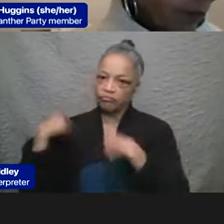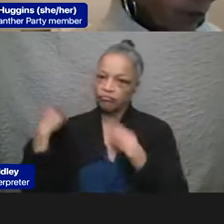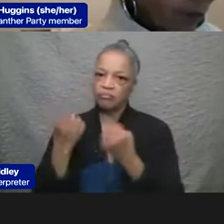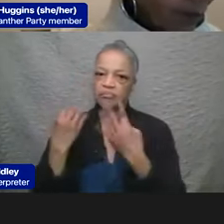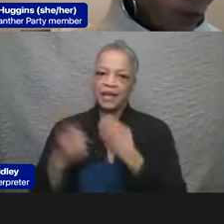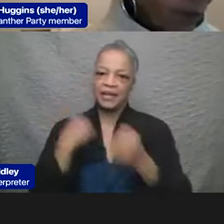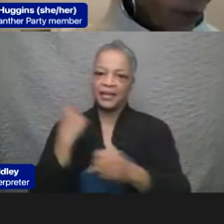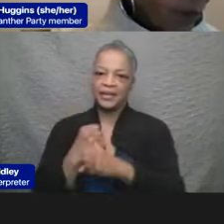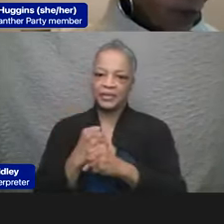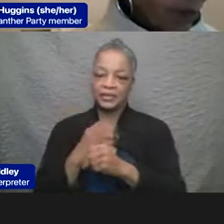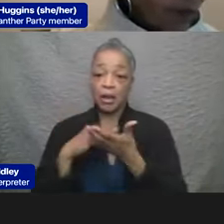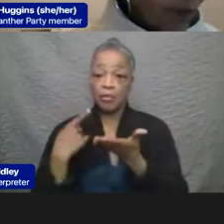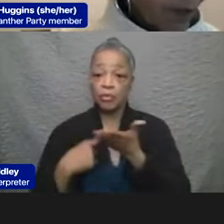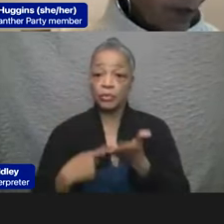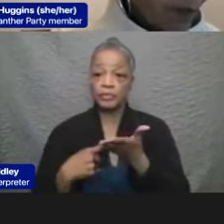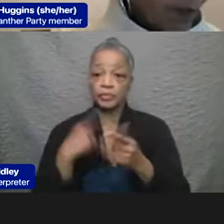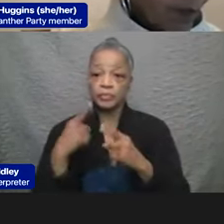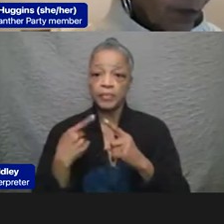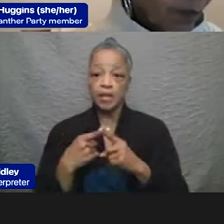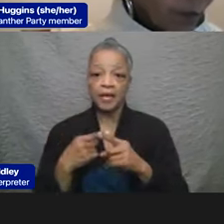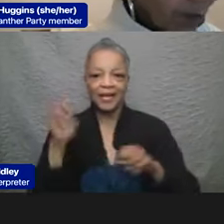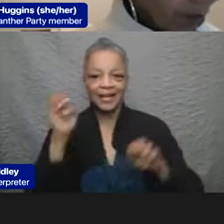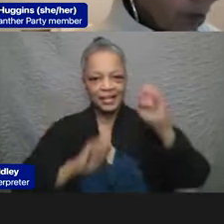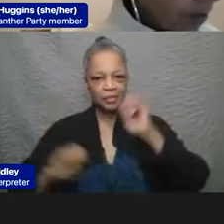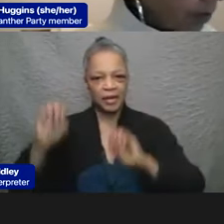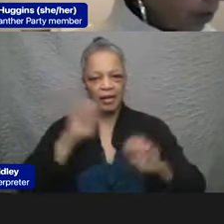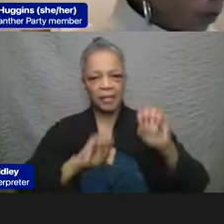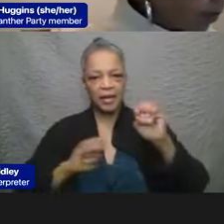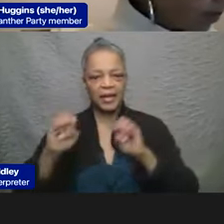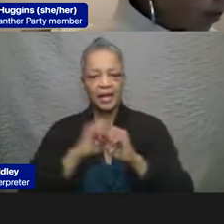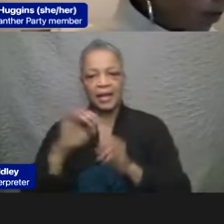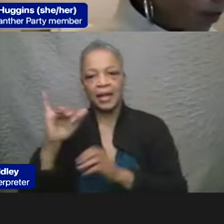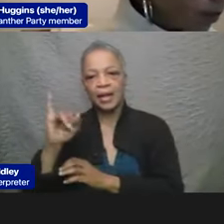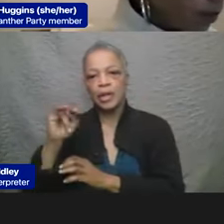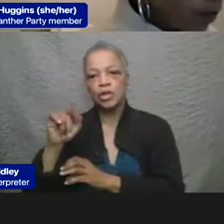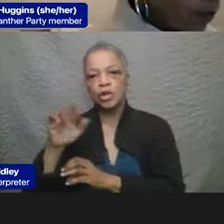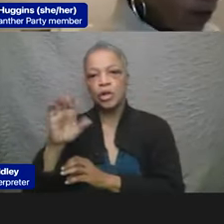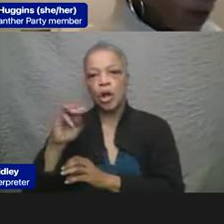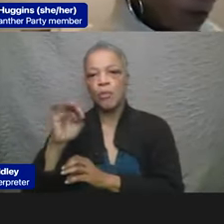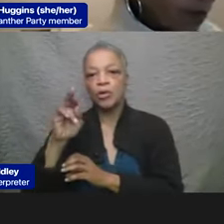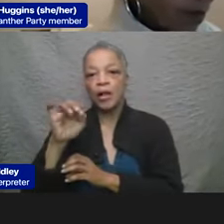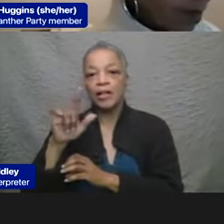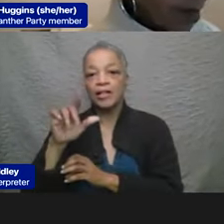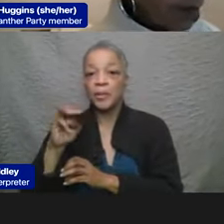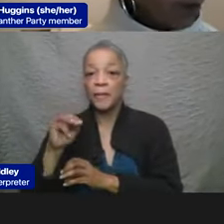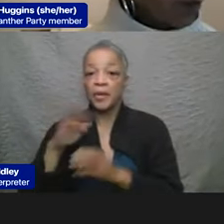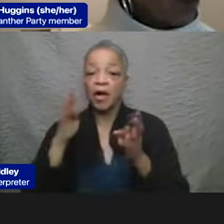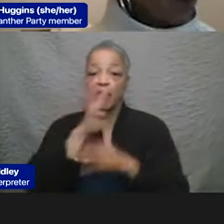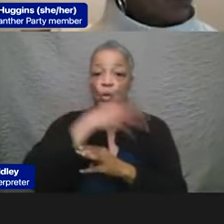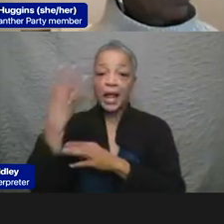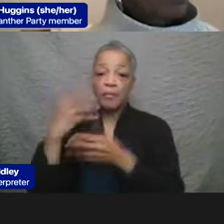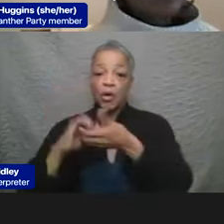years. I'm going to talk a little bit about an experiment in intercommunalism called the First Rainbow Coalition, and I want